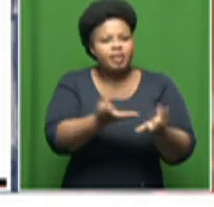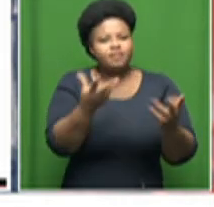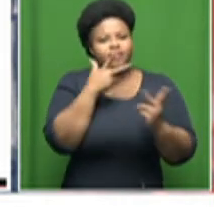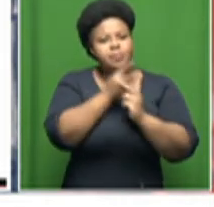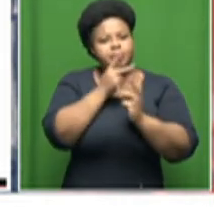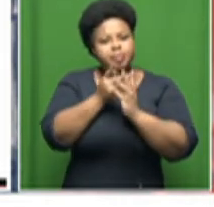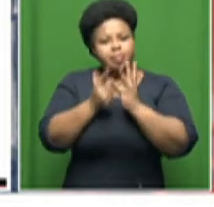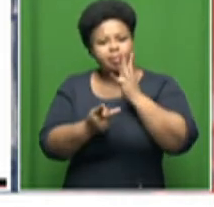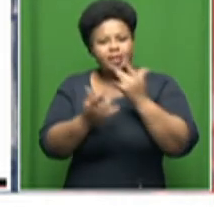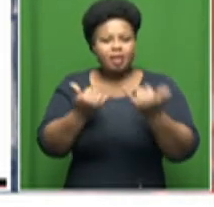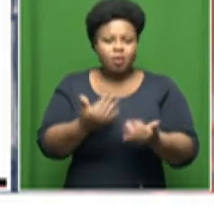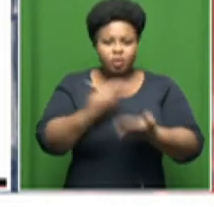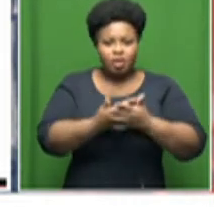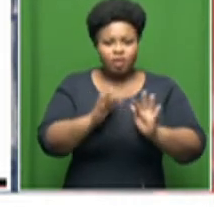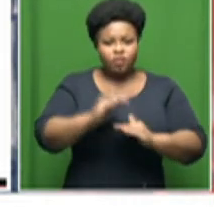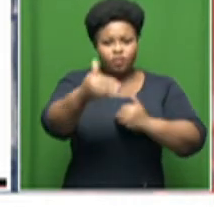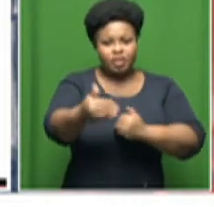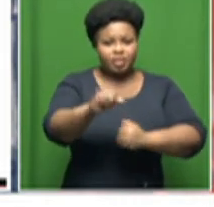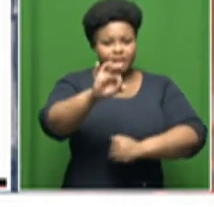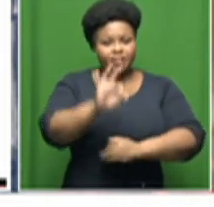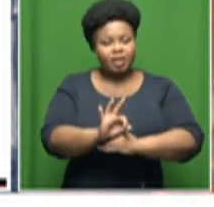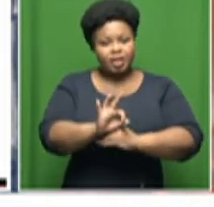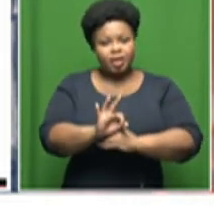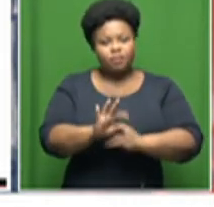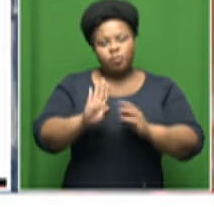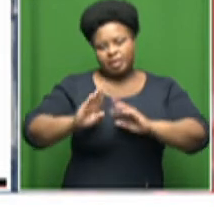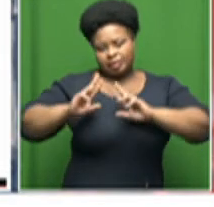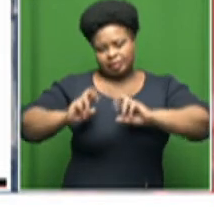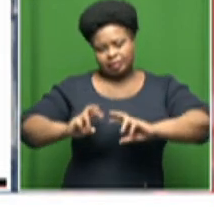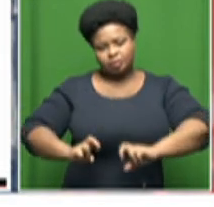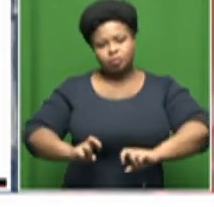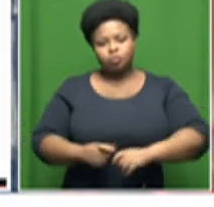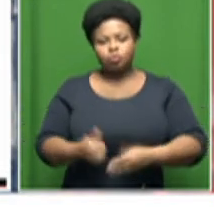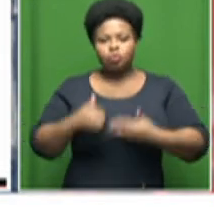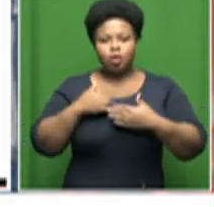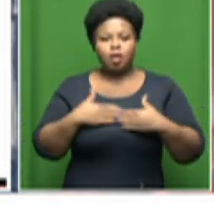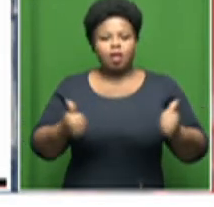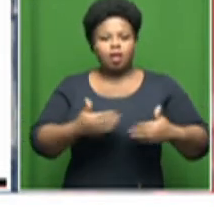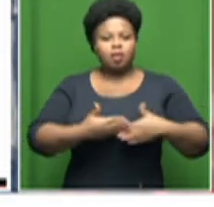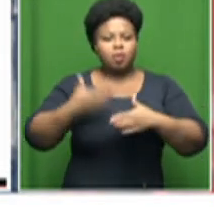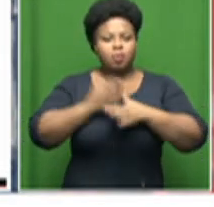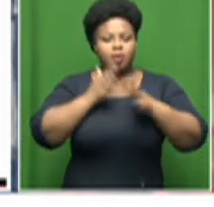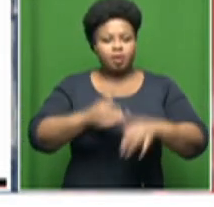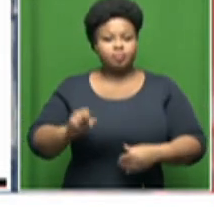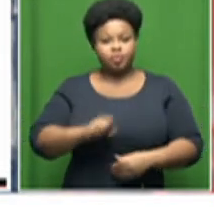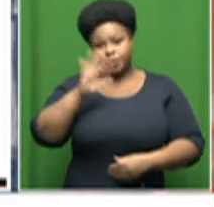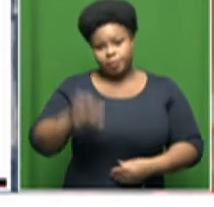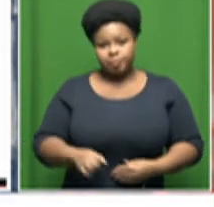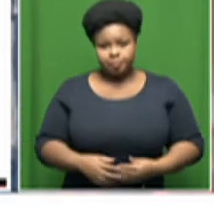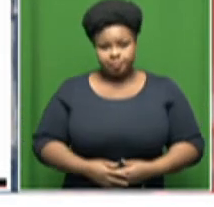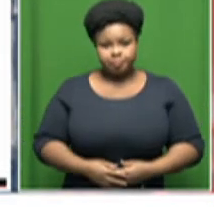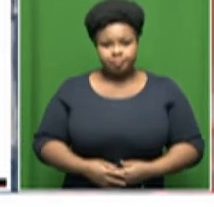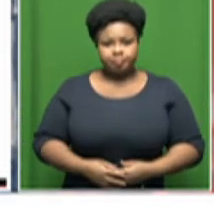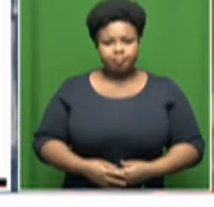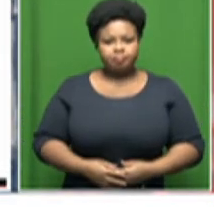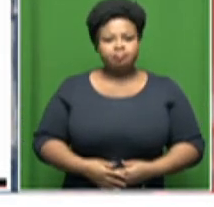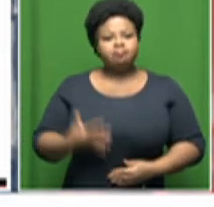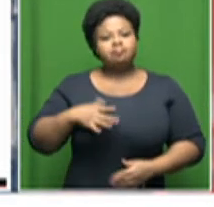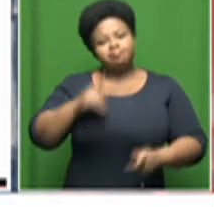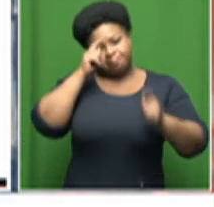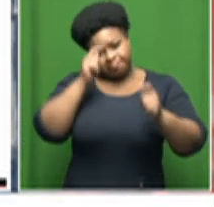a phase 3B study to healthcare workers in South Africa. I want to